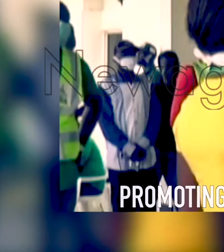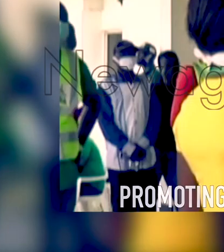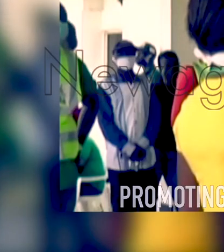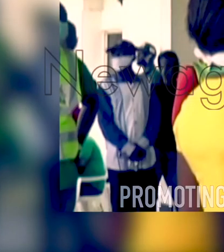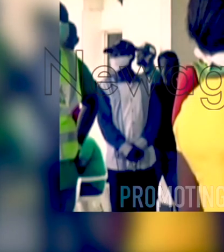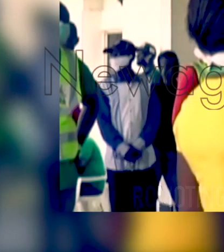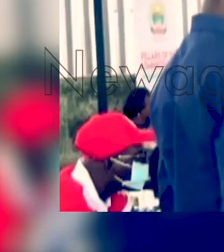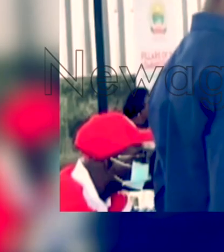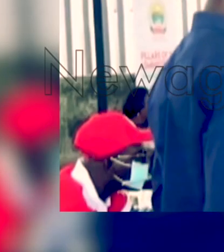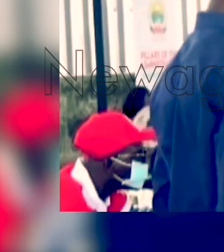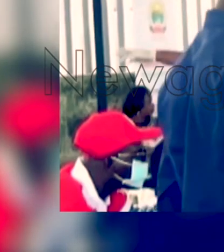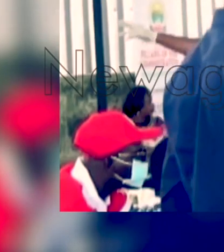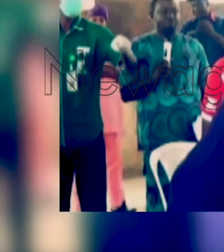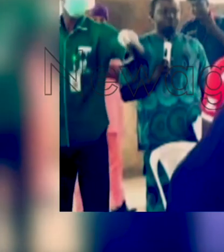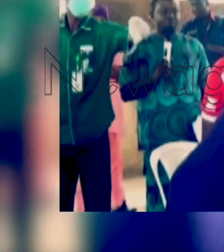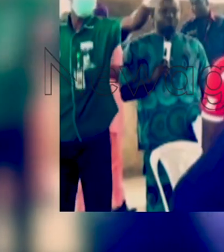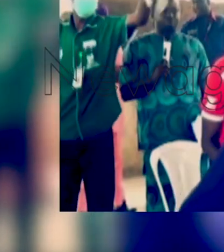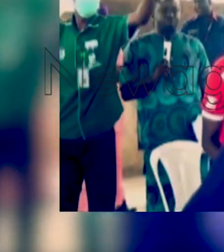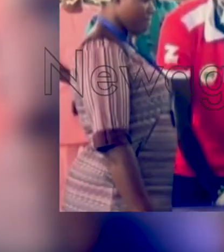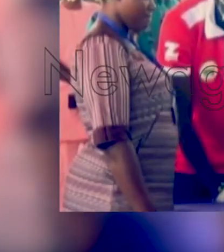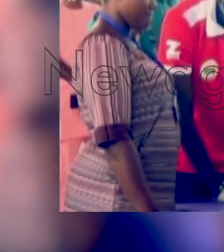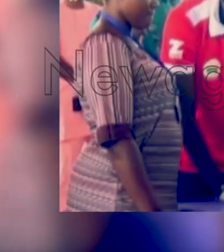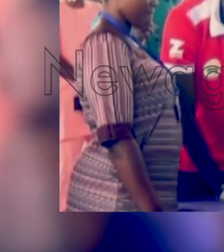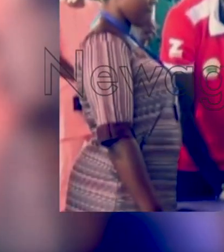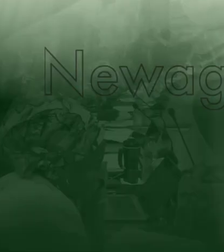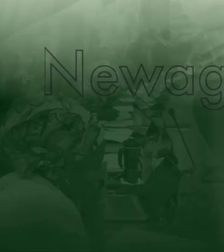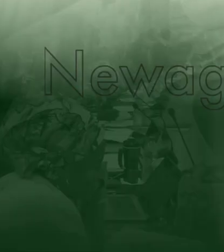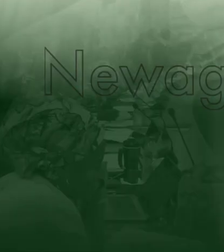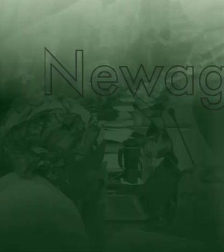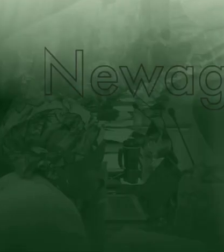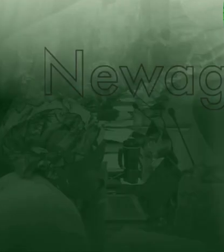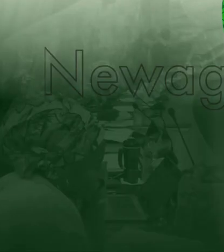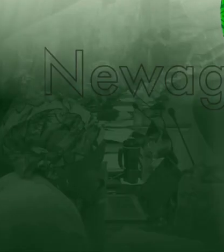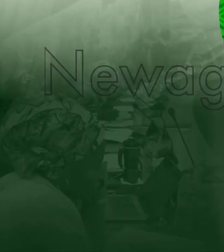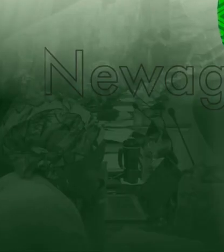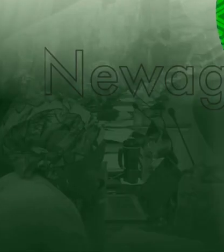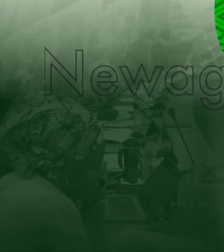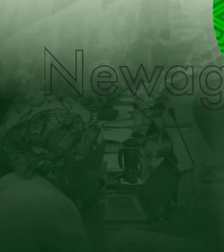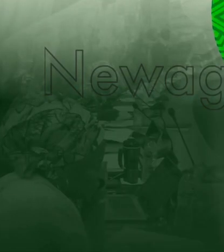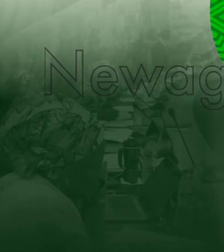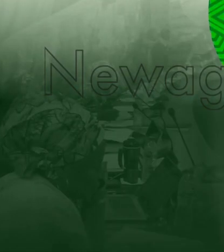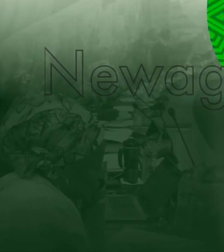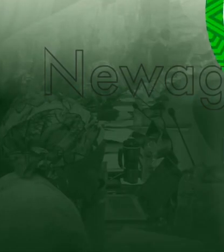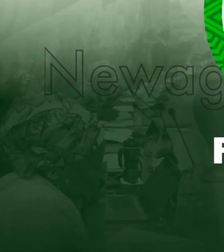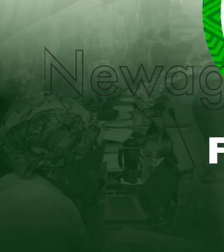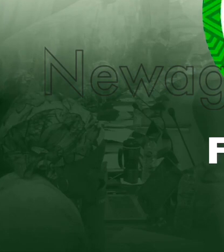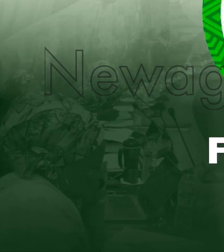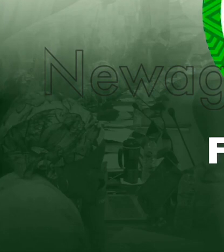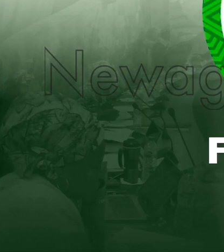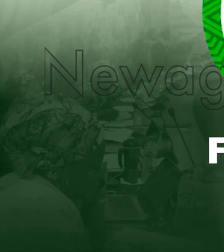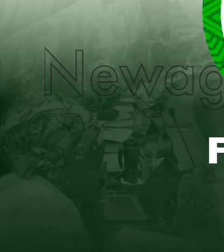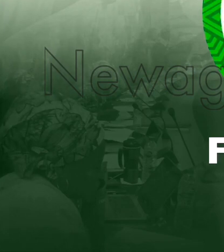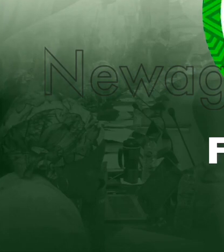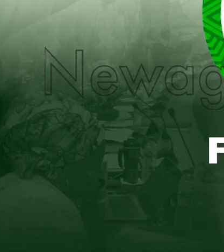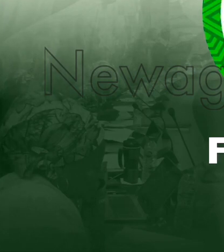prosperity through the Conditional Cash Transfer Initiative. The Federal Ministry of Humanitarian Affairs, Disaster